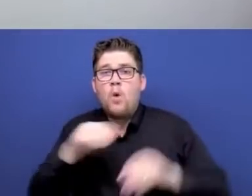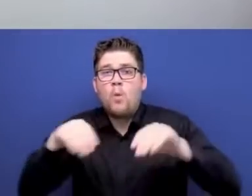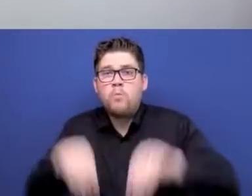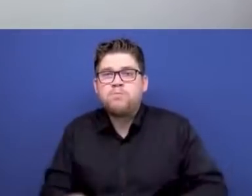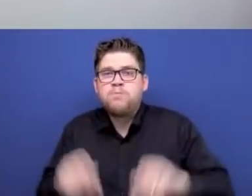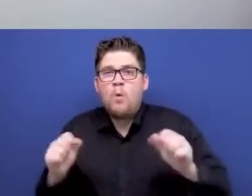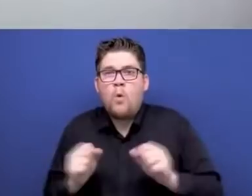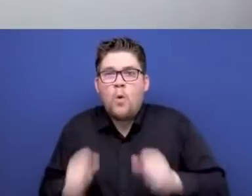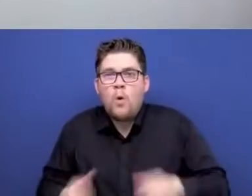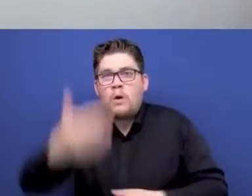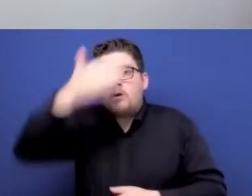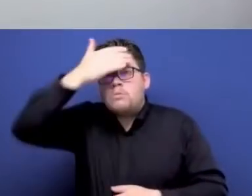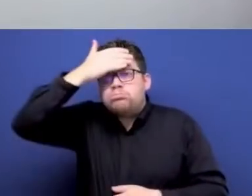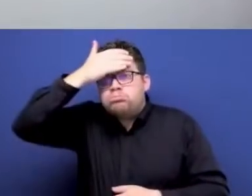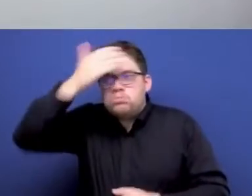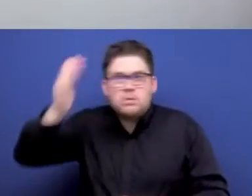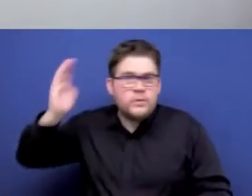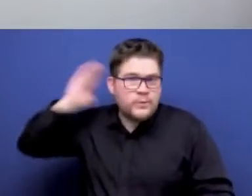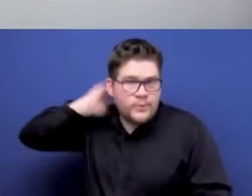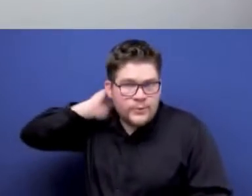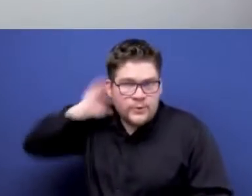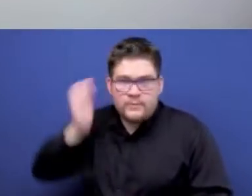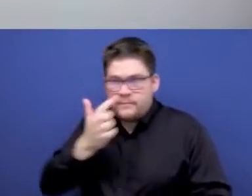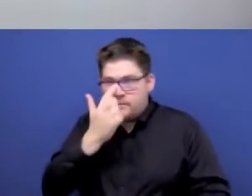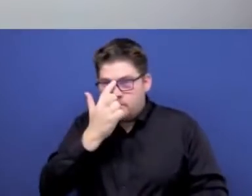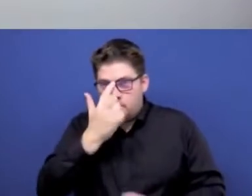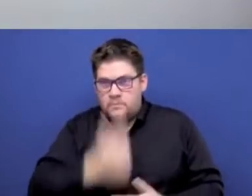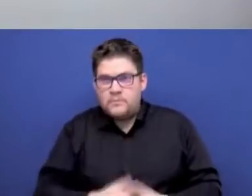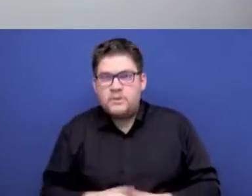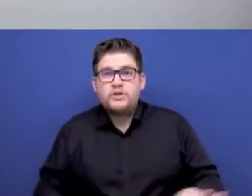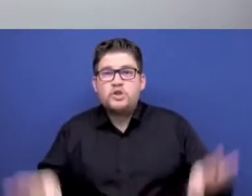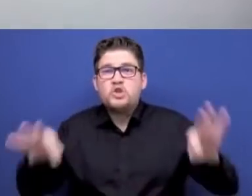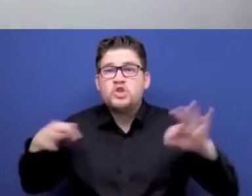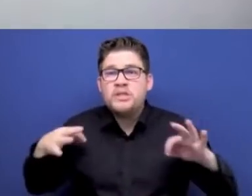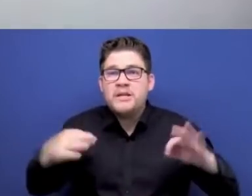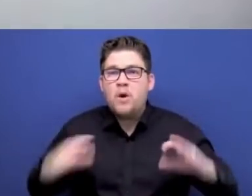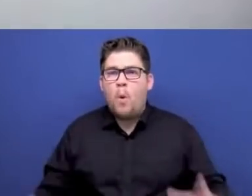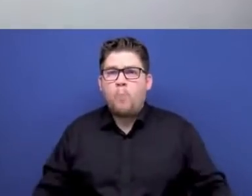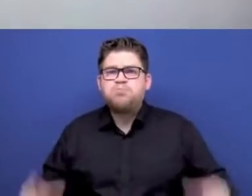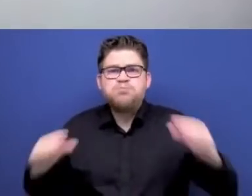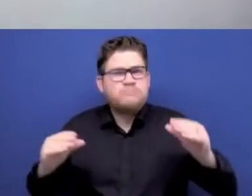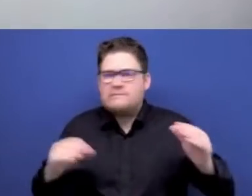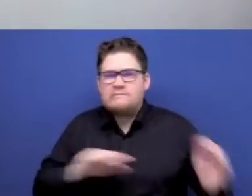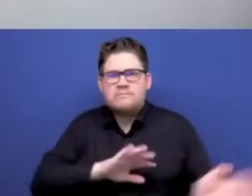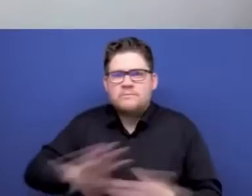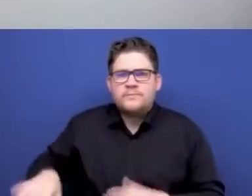sheet, the wet, damp sheet. That helps you release heat as well.